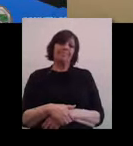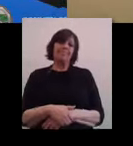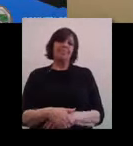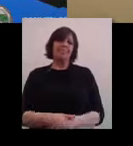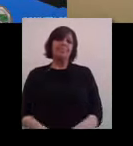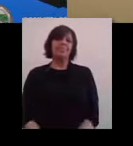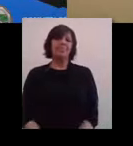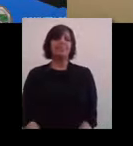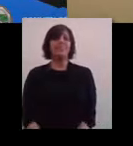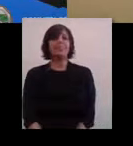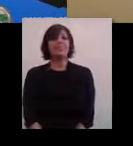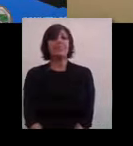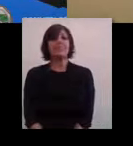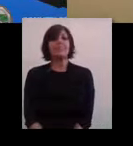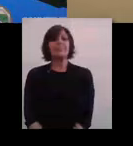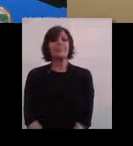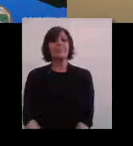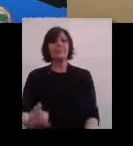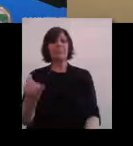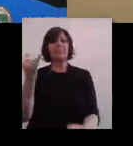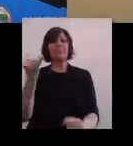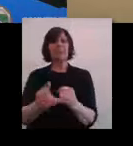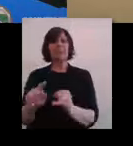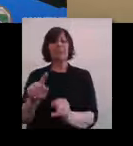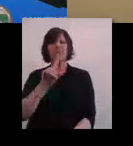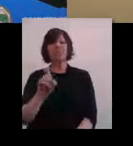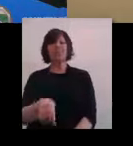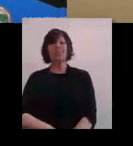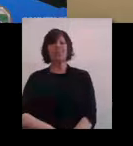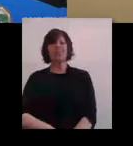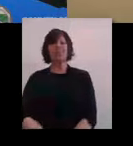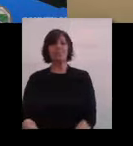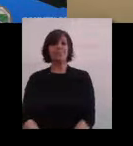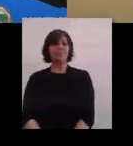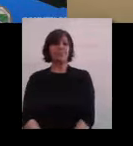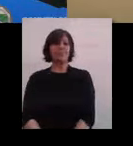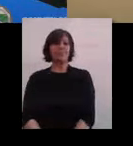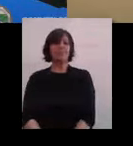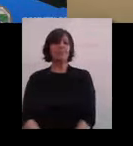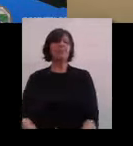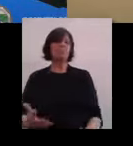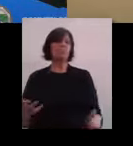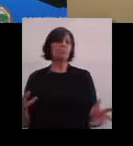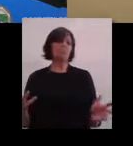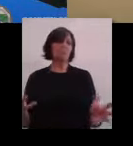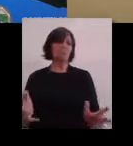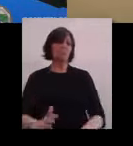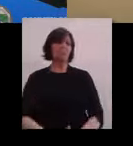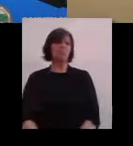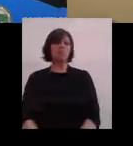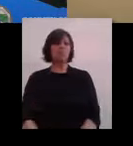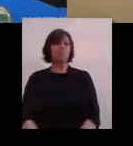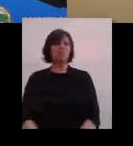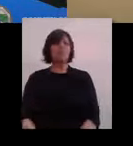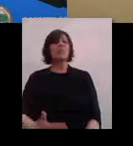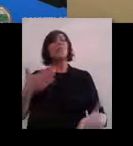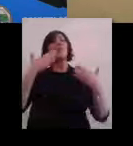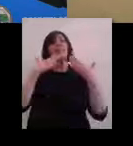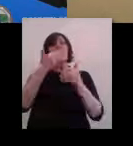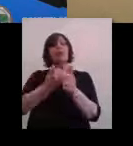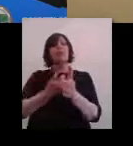Last question, Ethan Powers. All set for now, Mark. Thanks. Okay. Well, thank you everyone for joining us for